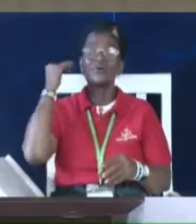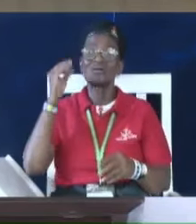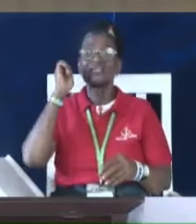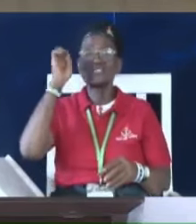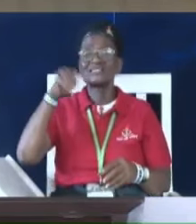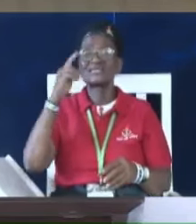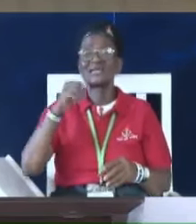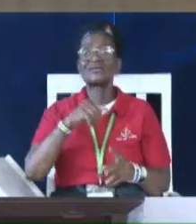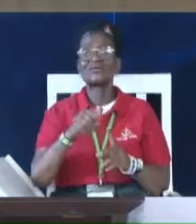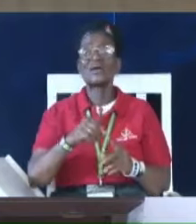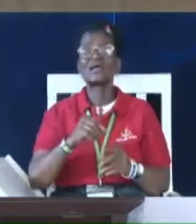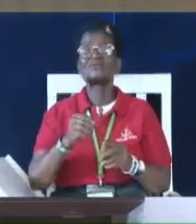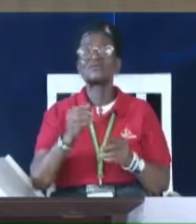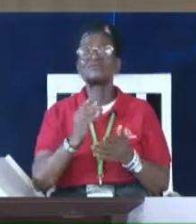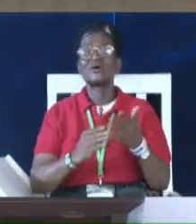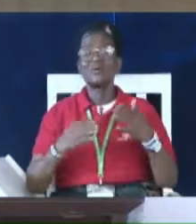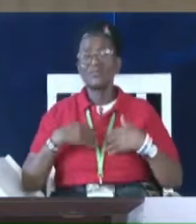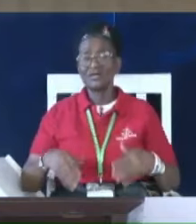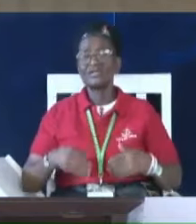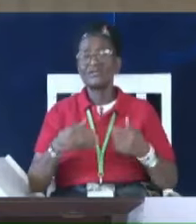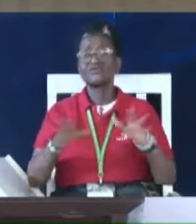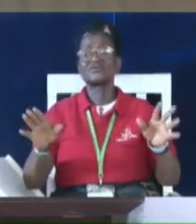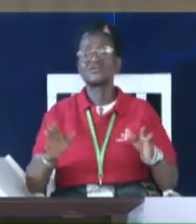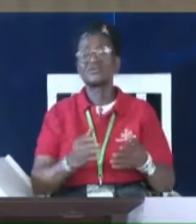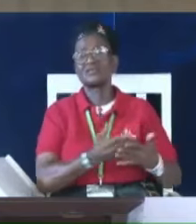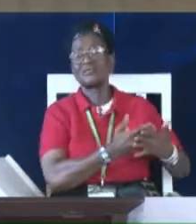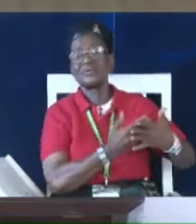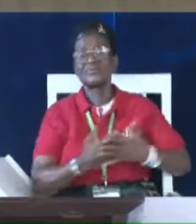when somebody loses a child,